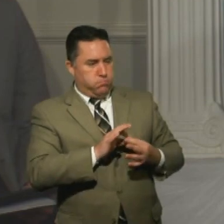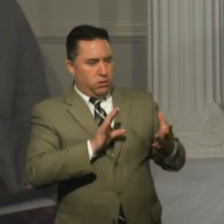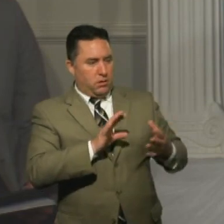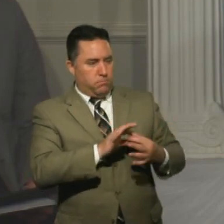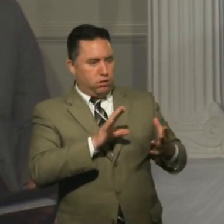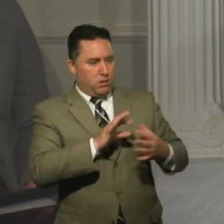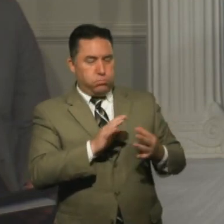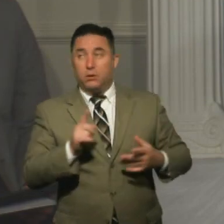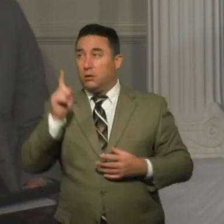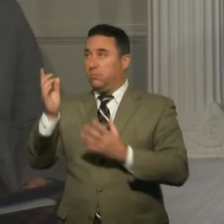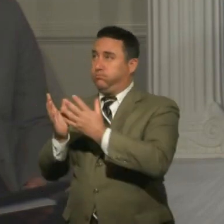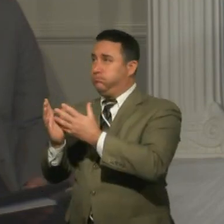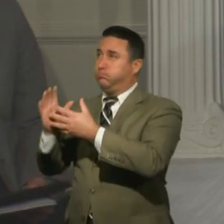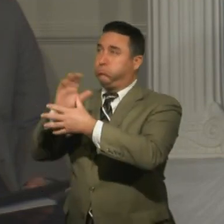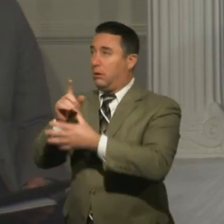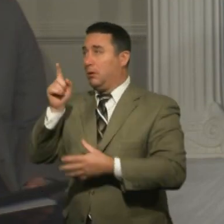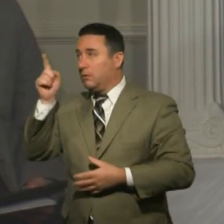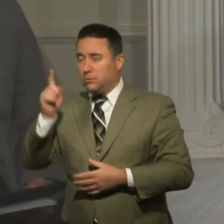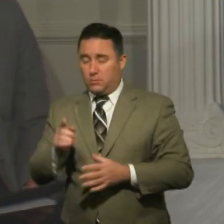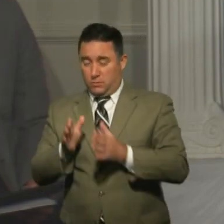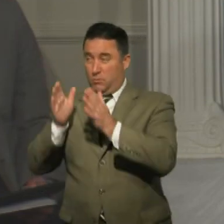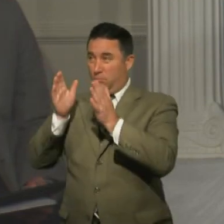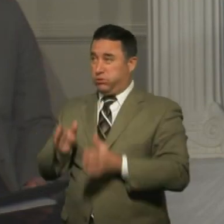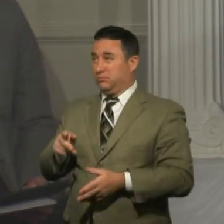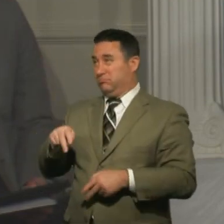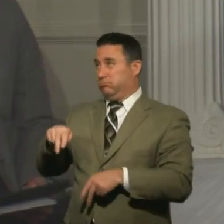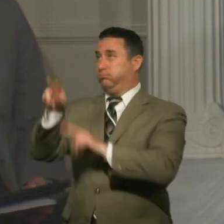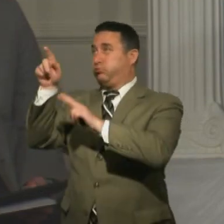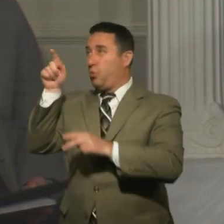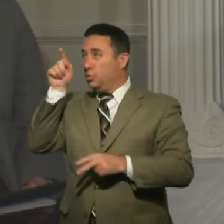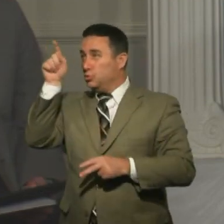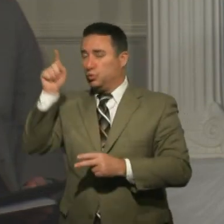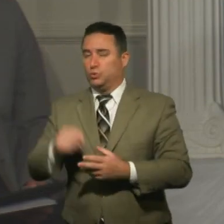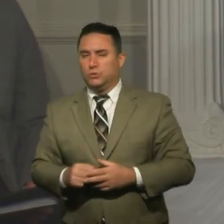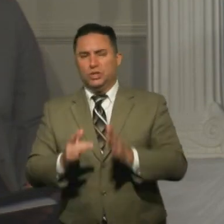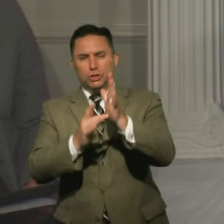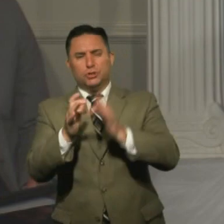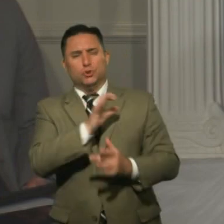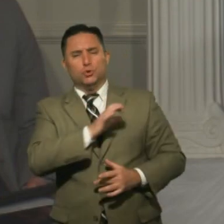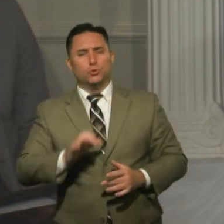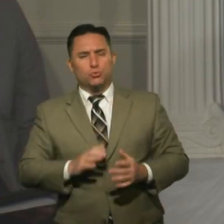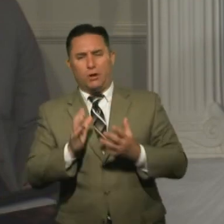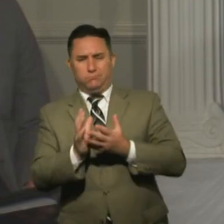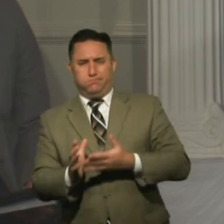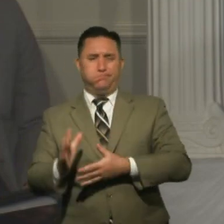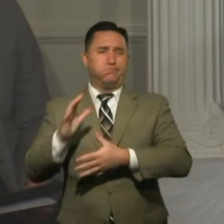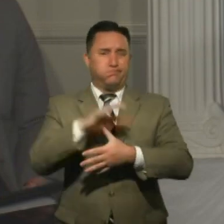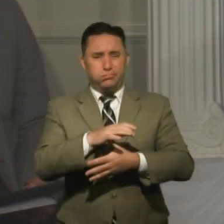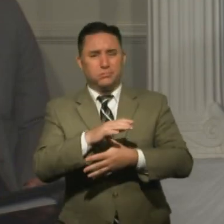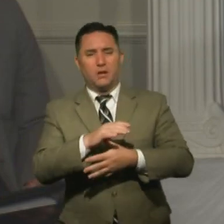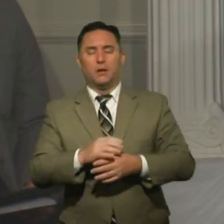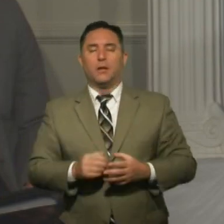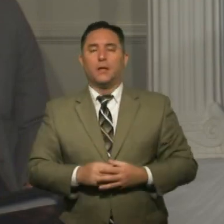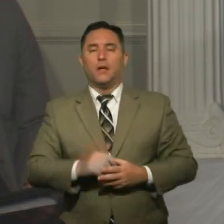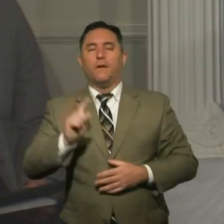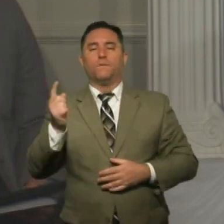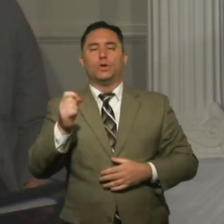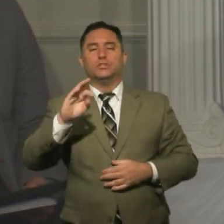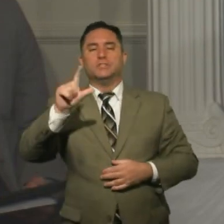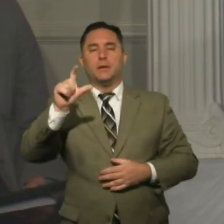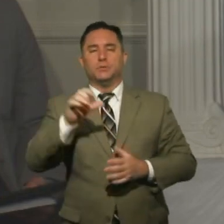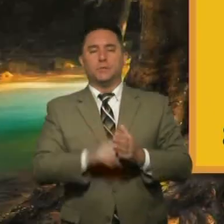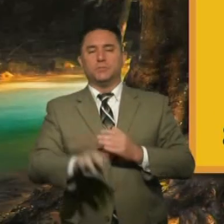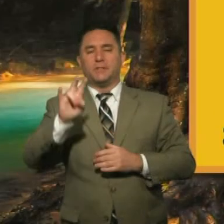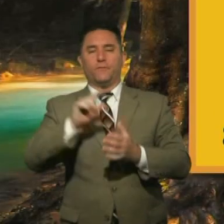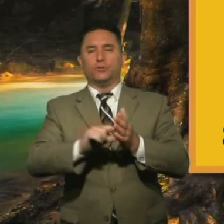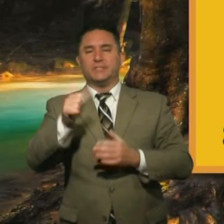priority number one. You're going to be the person I turn to. Put Jesus Christ as a priority. 1 Samuel 7,